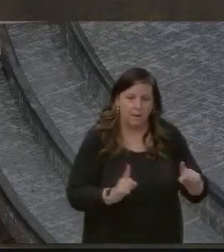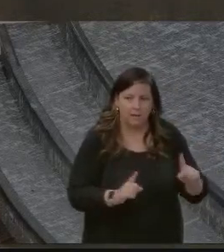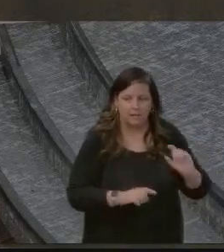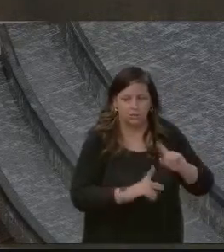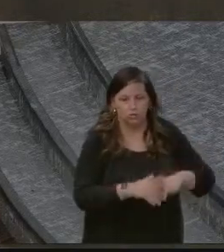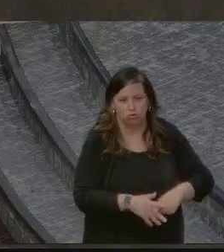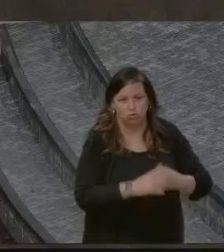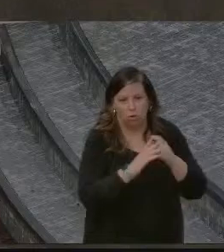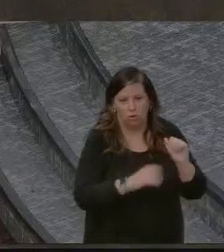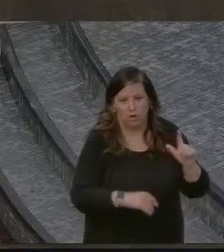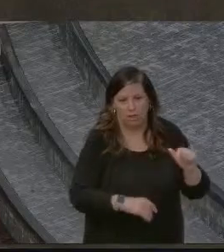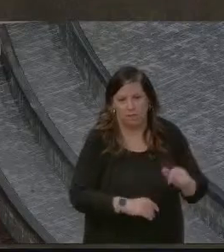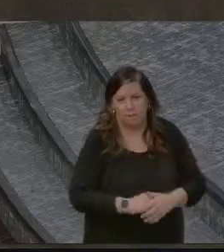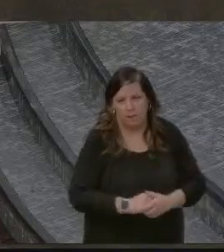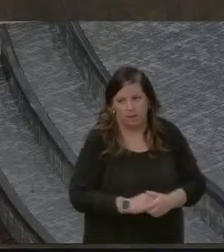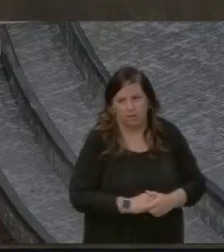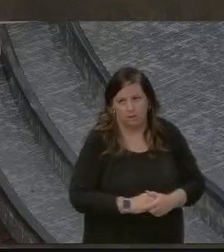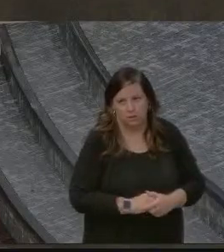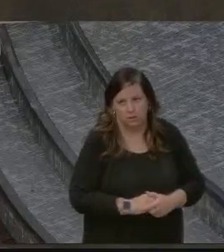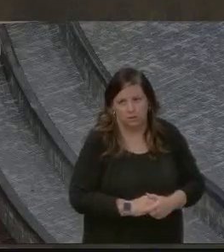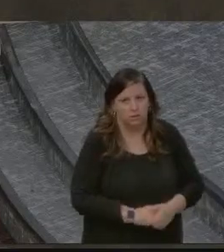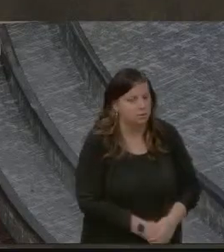of